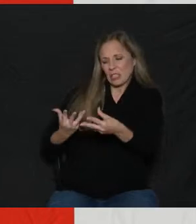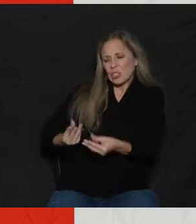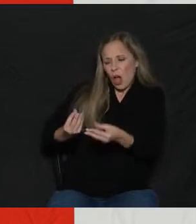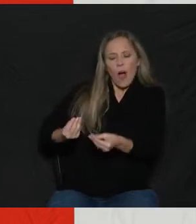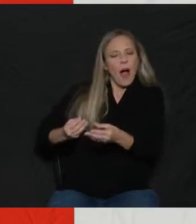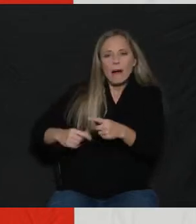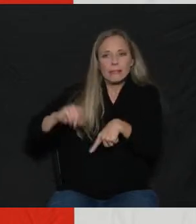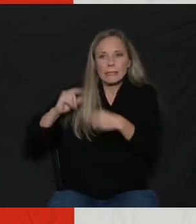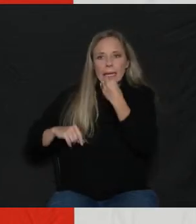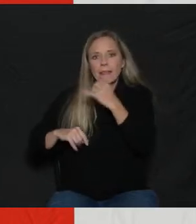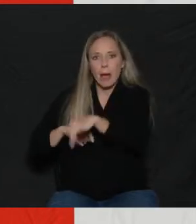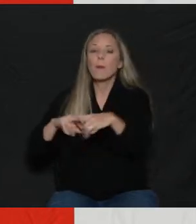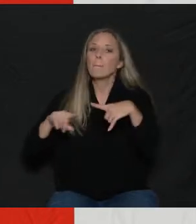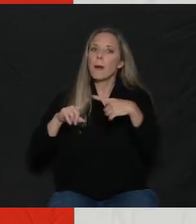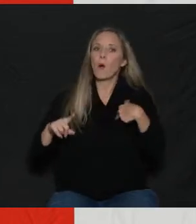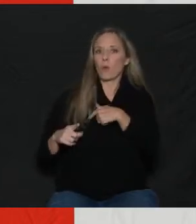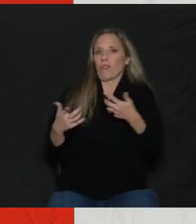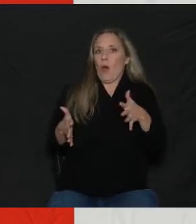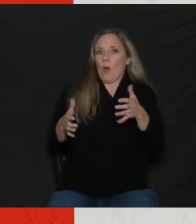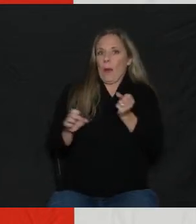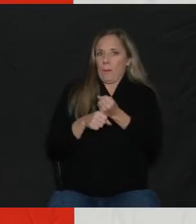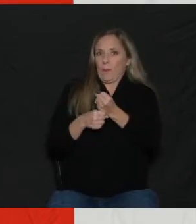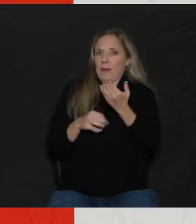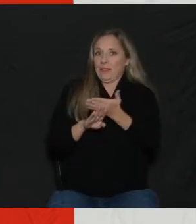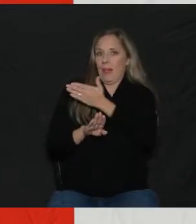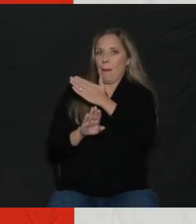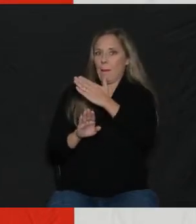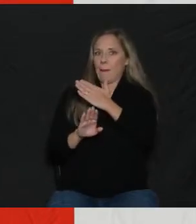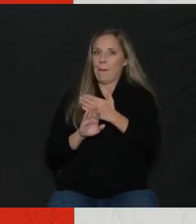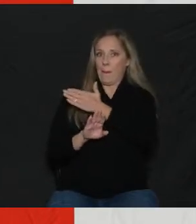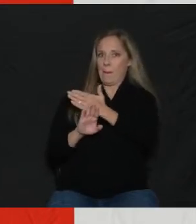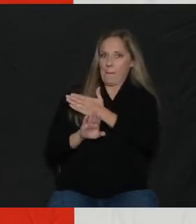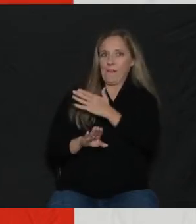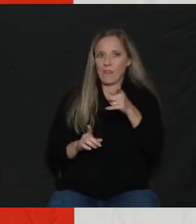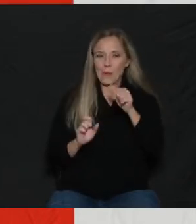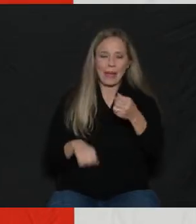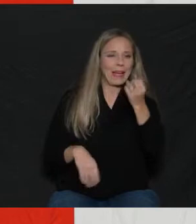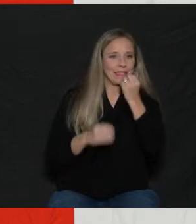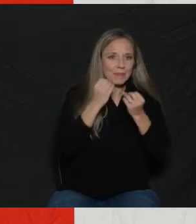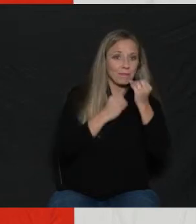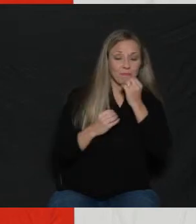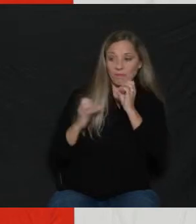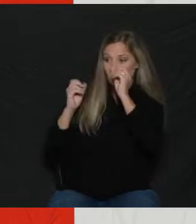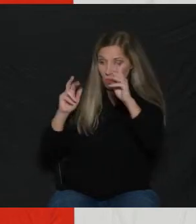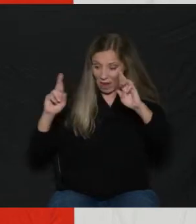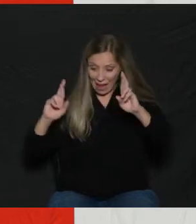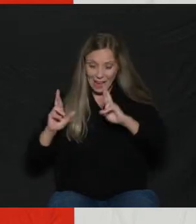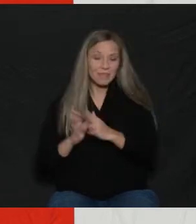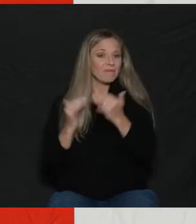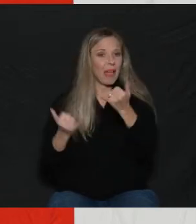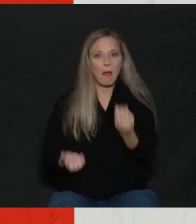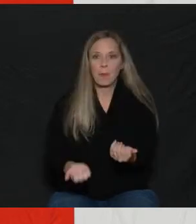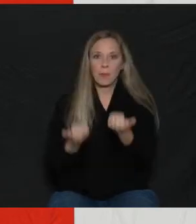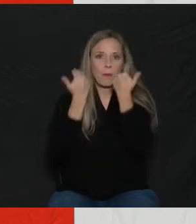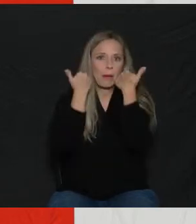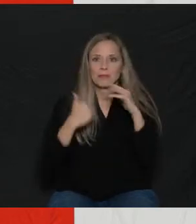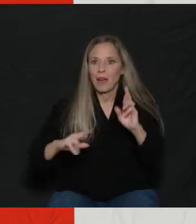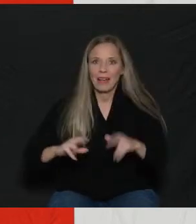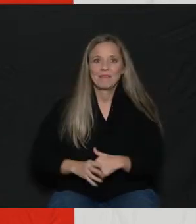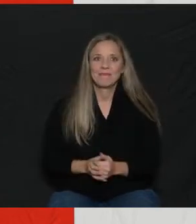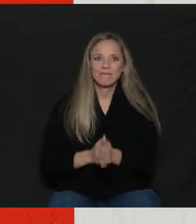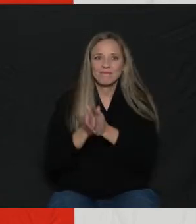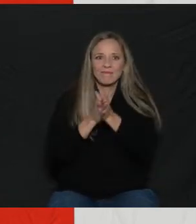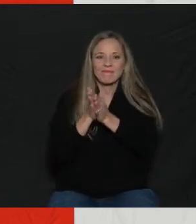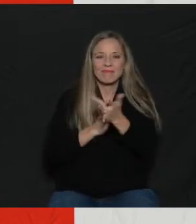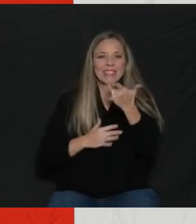we did prepare some ahead of time. Okay. All right, so here we So go. now, throw down. Let's throw down, y'all. I get to taste